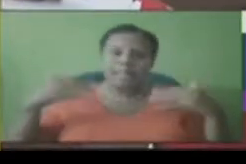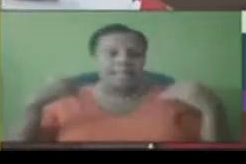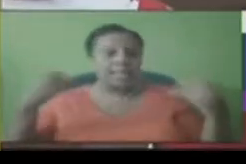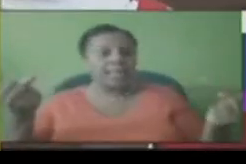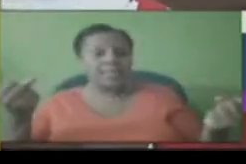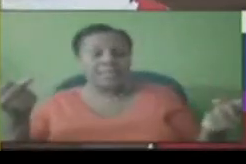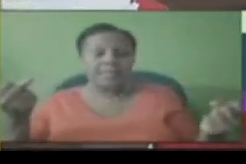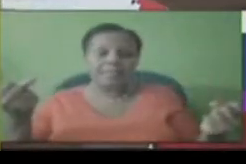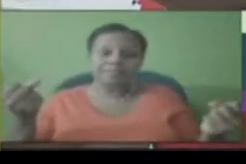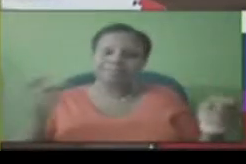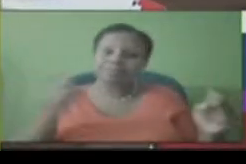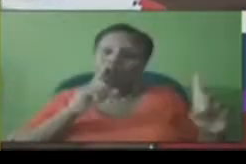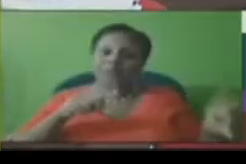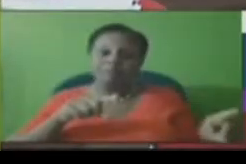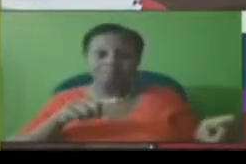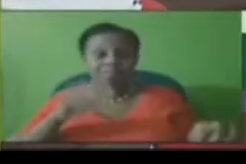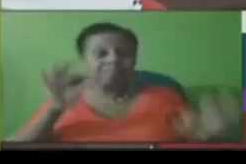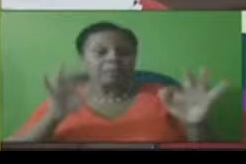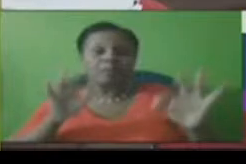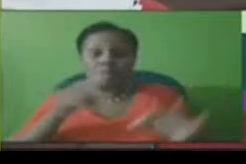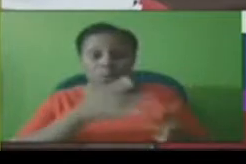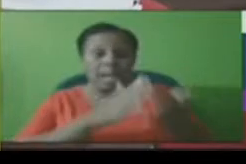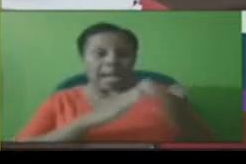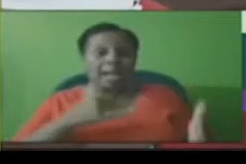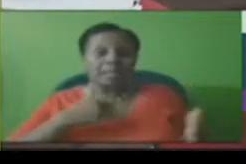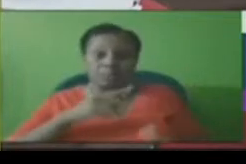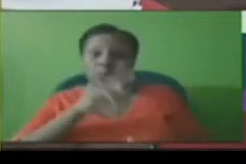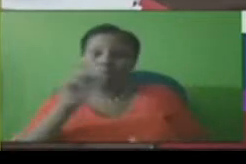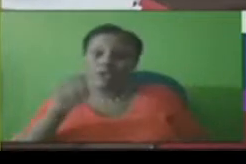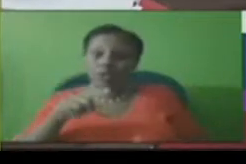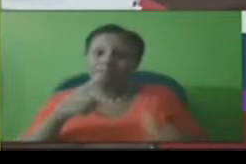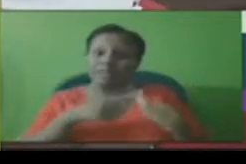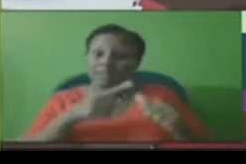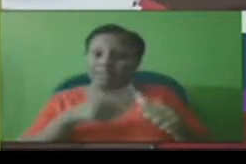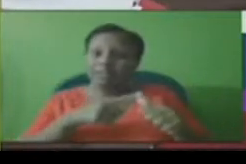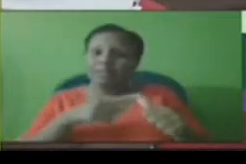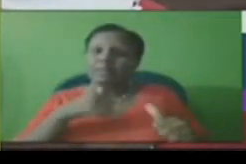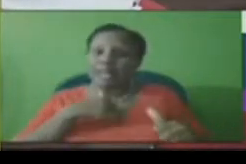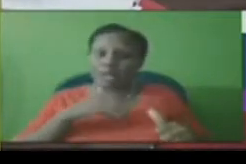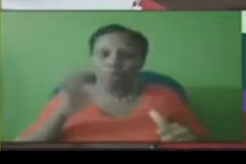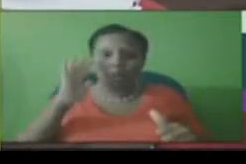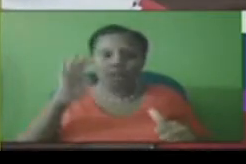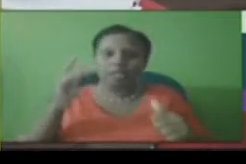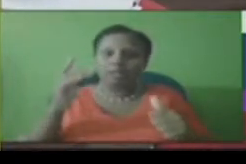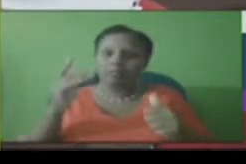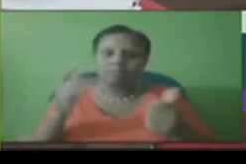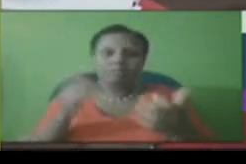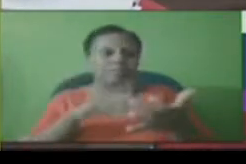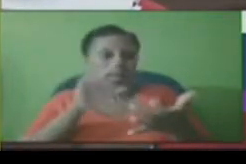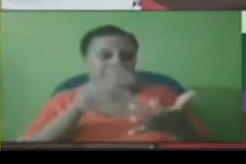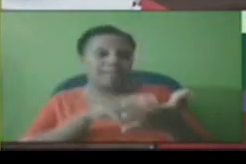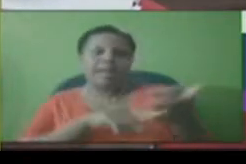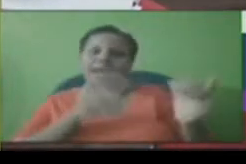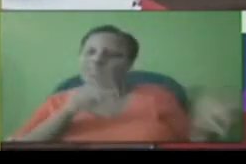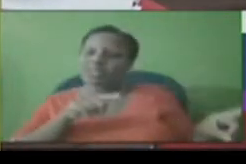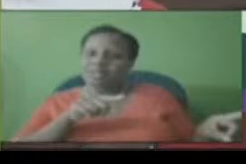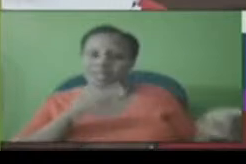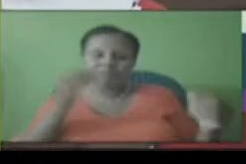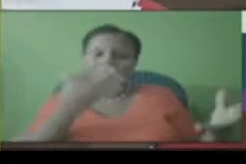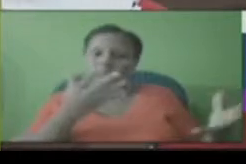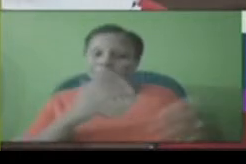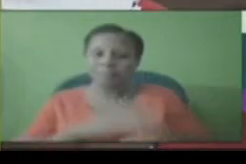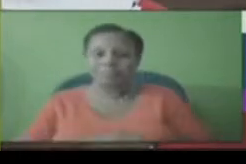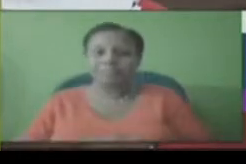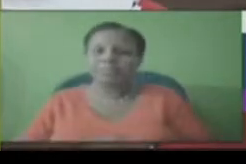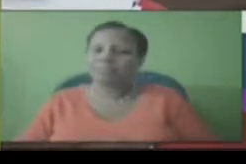that drug as well, yes, is prior to it being given the approval in Trinidad on yesterday, I think it was. Yesterday, yeah, the press release came out